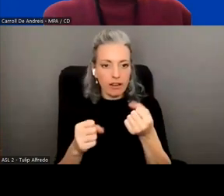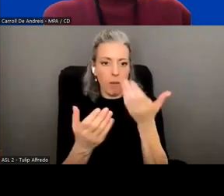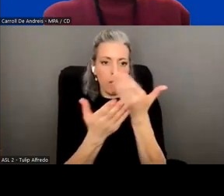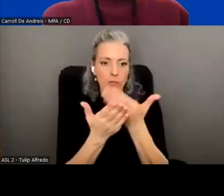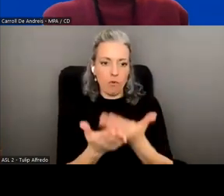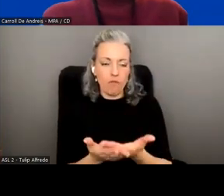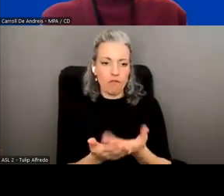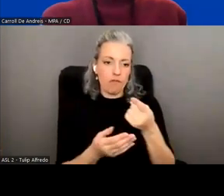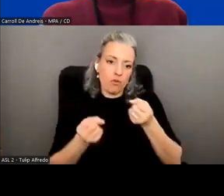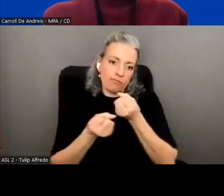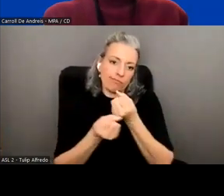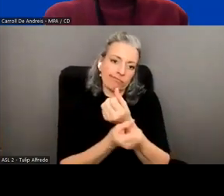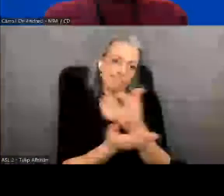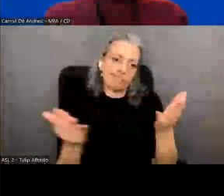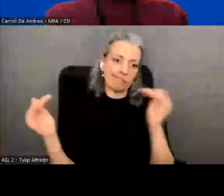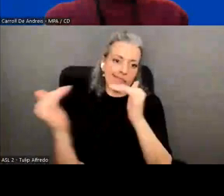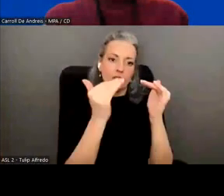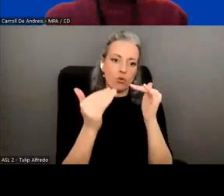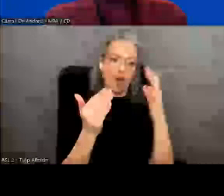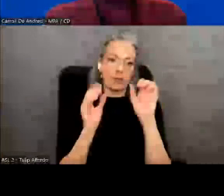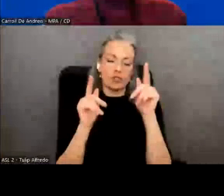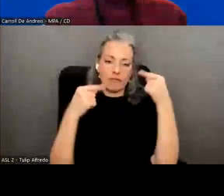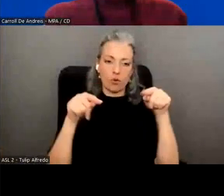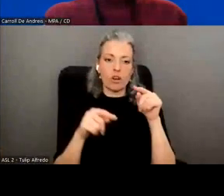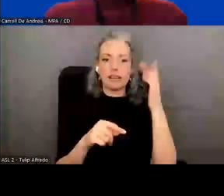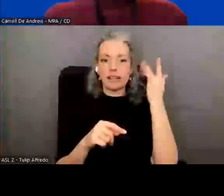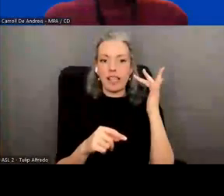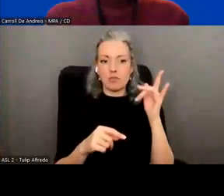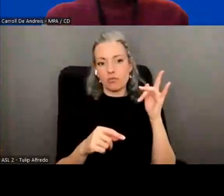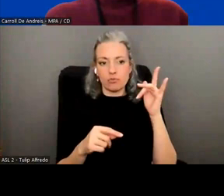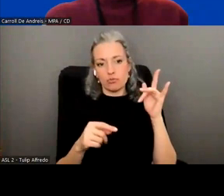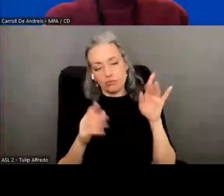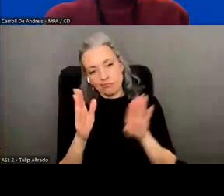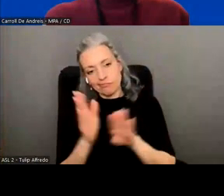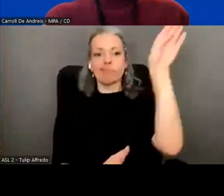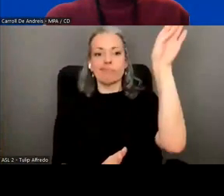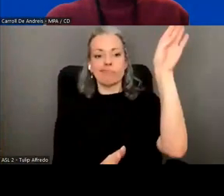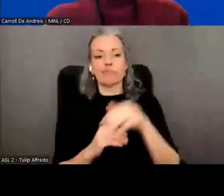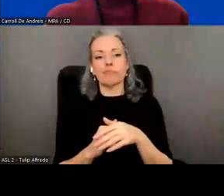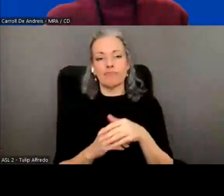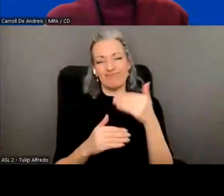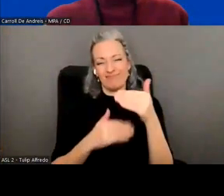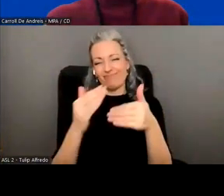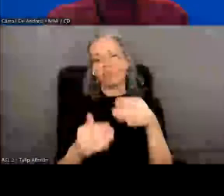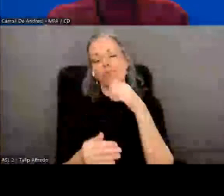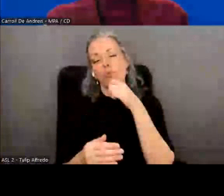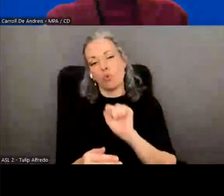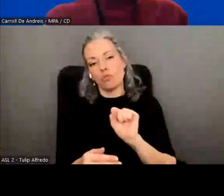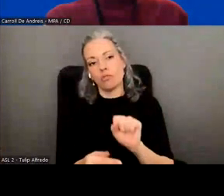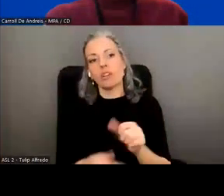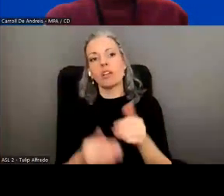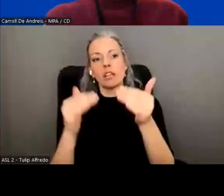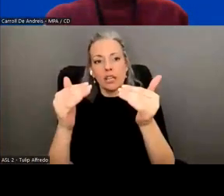for promoting equitable opportunities for Californians to thrive as they age. Number 2, to provide input on key